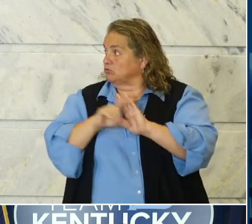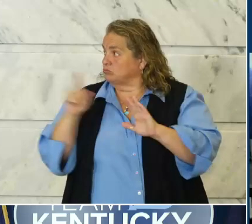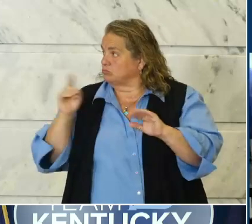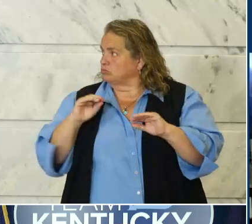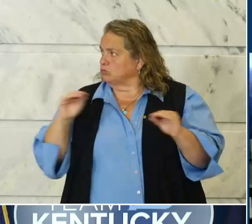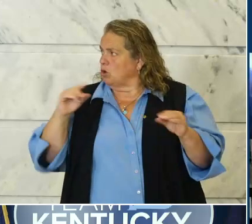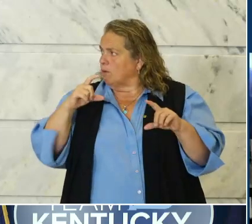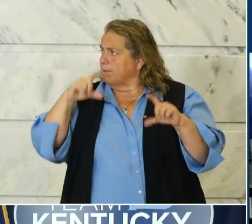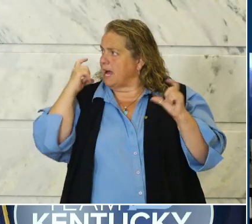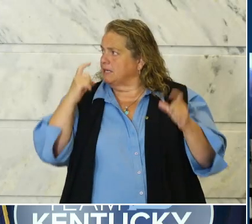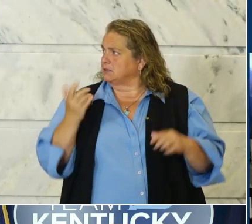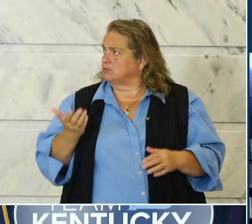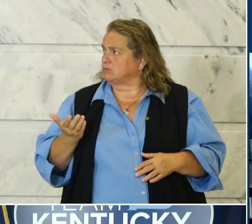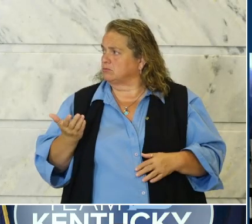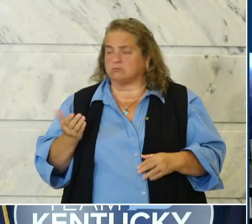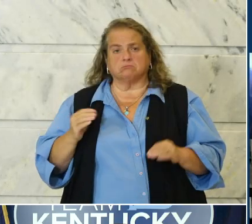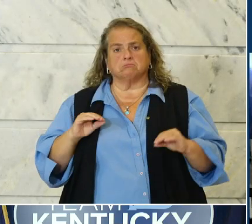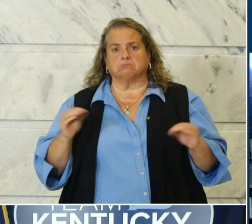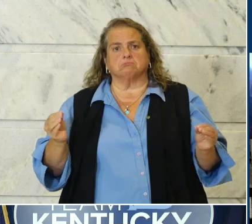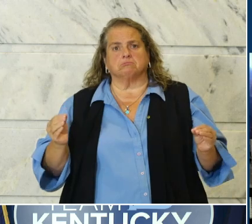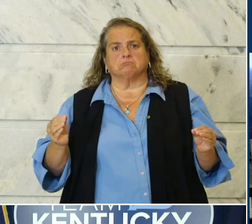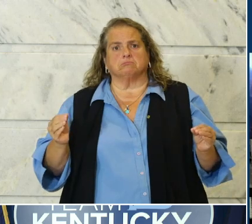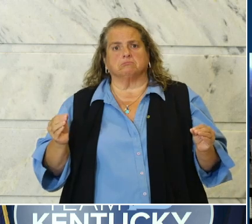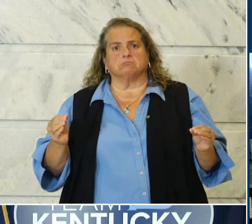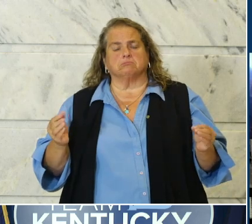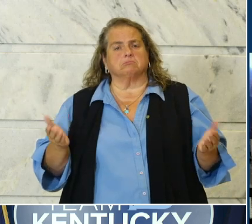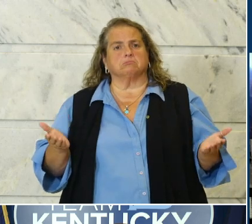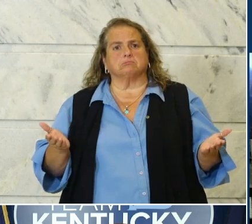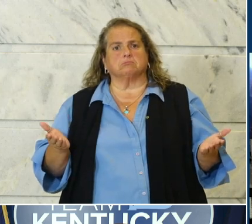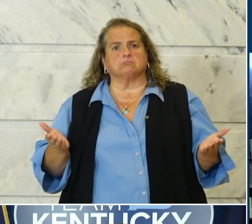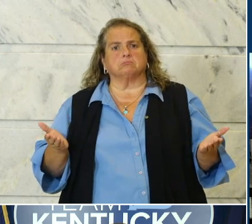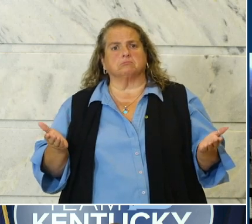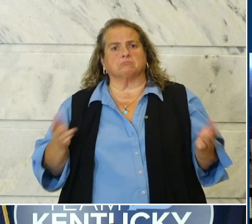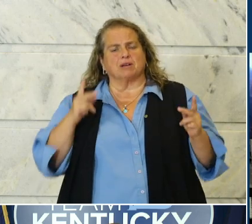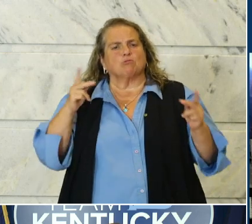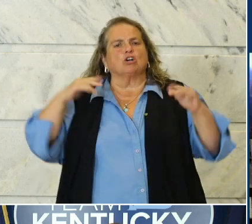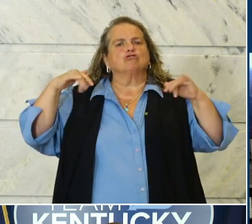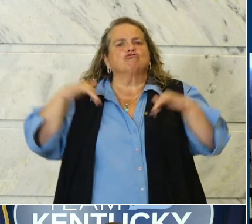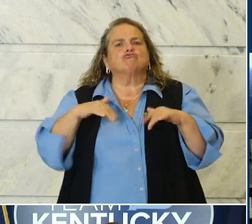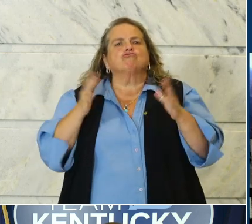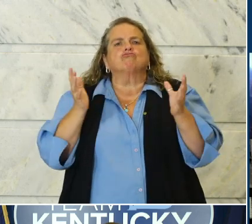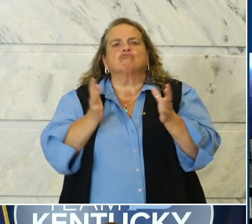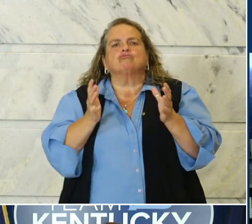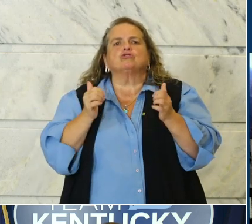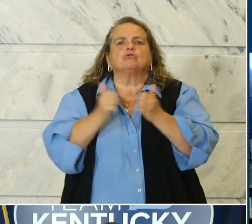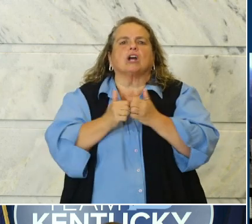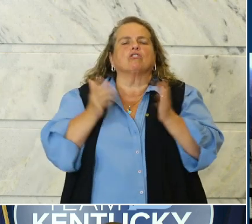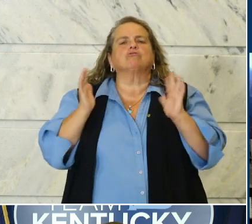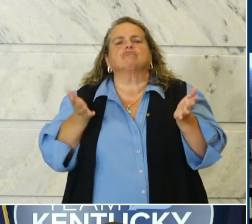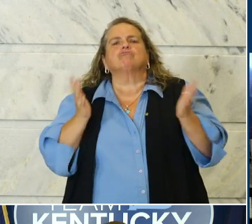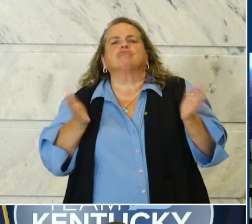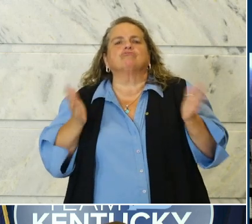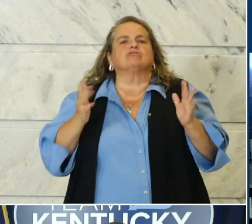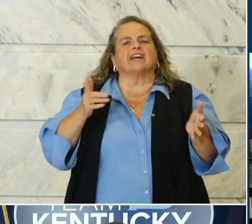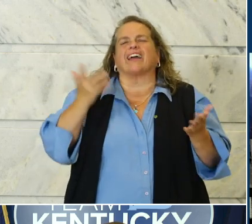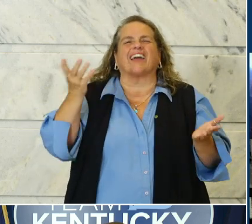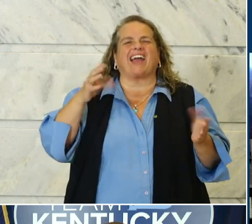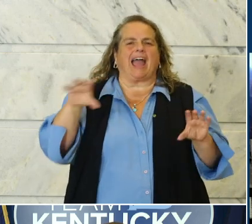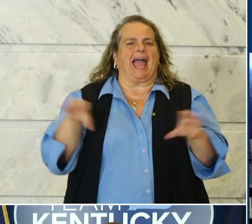next one. Again, people huddled together, acting like this isn't